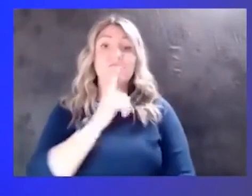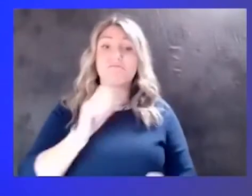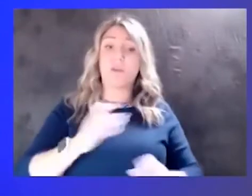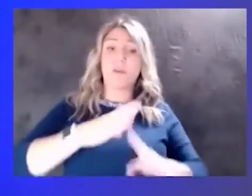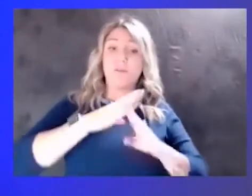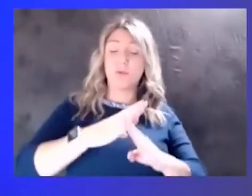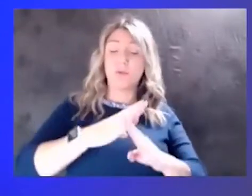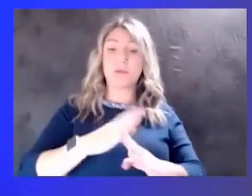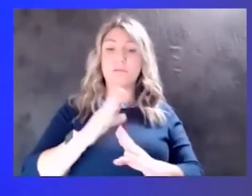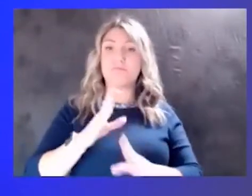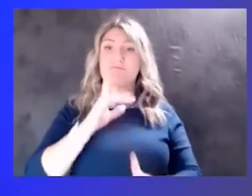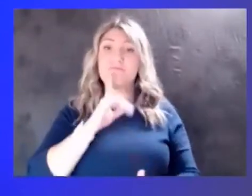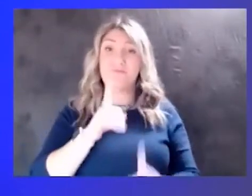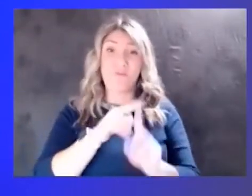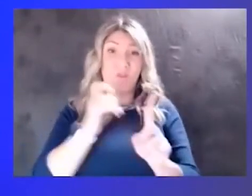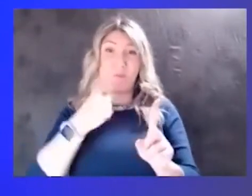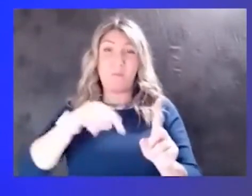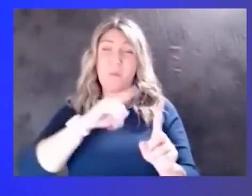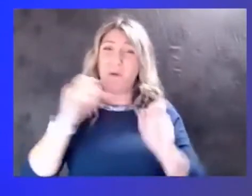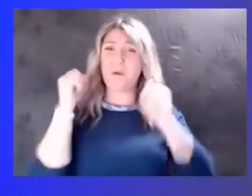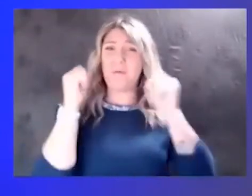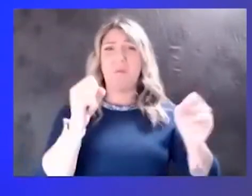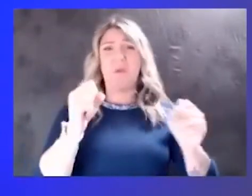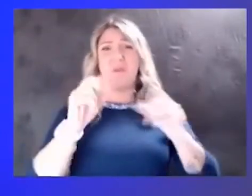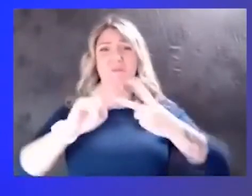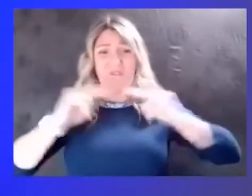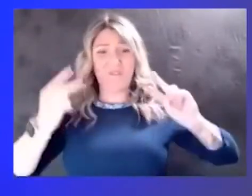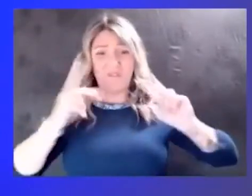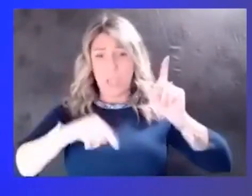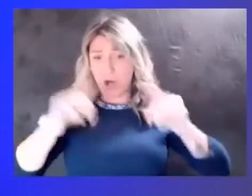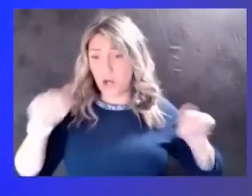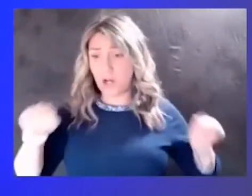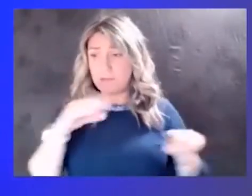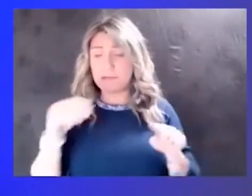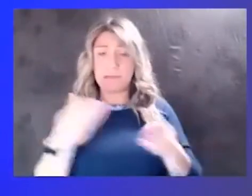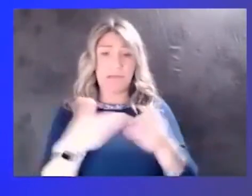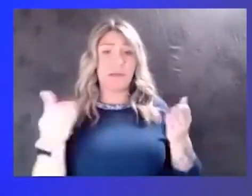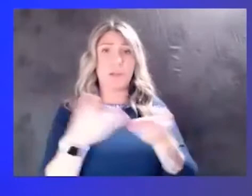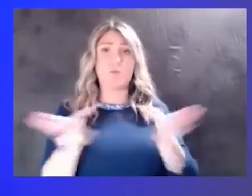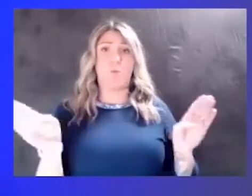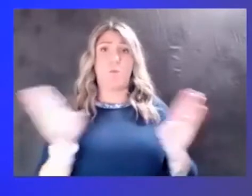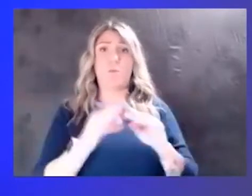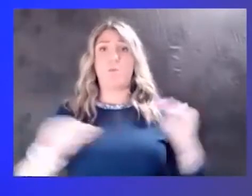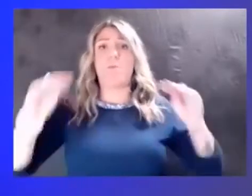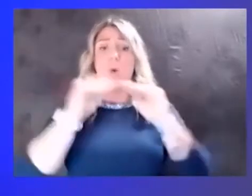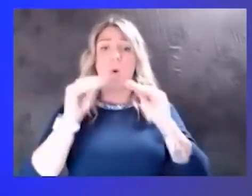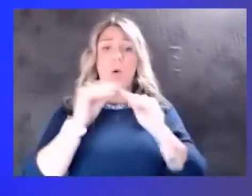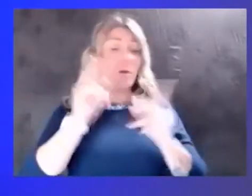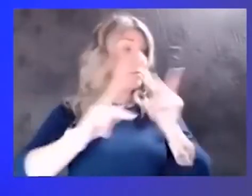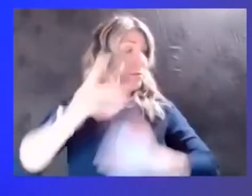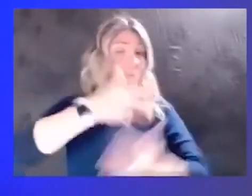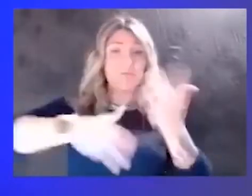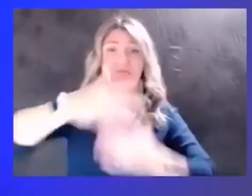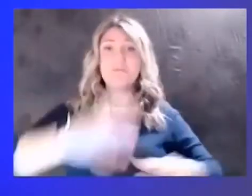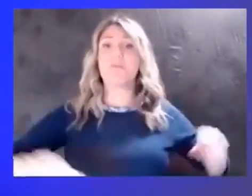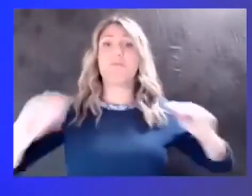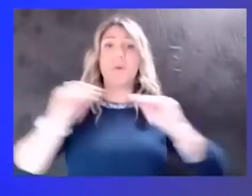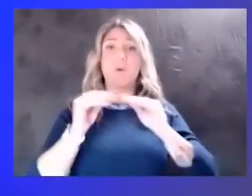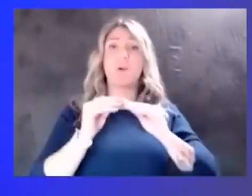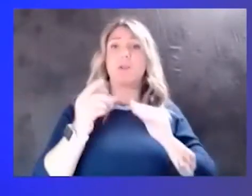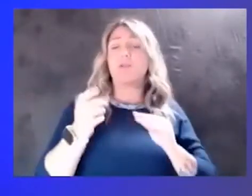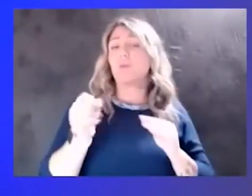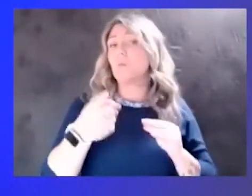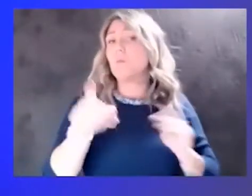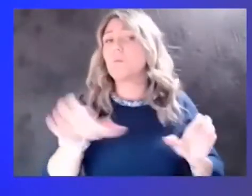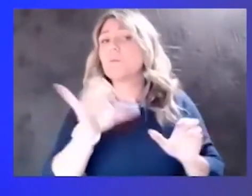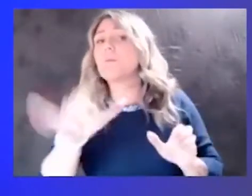prevalent variants that are going around. And things are opening up more, and people are interacting more. And so you do that, and that leads